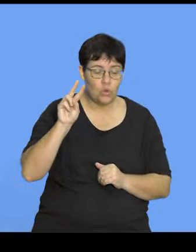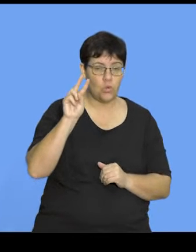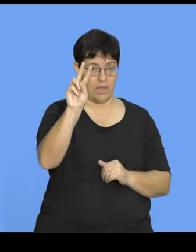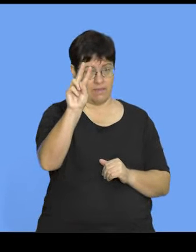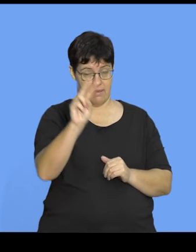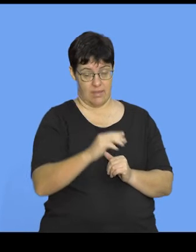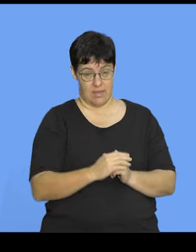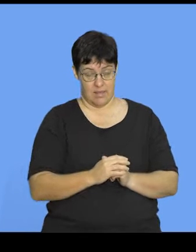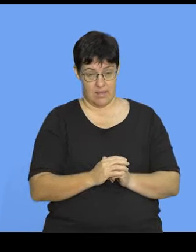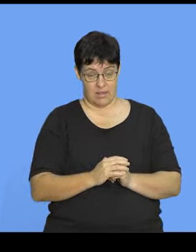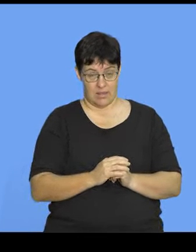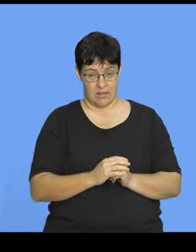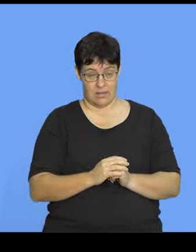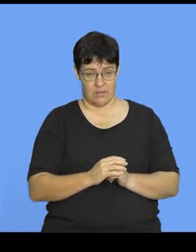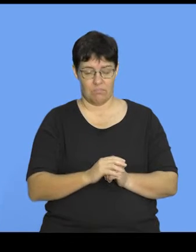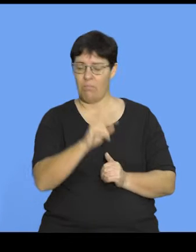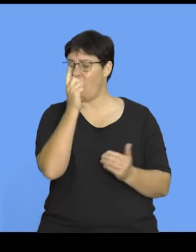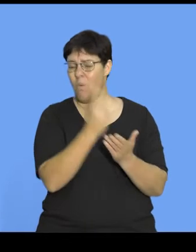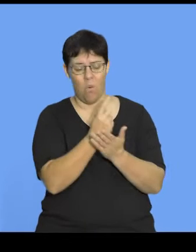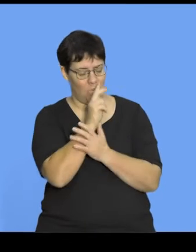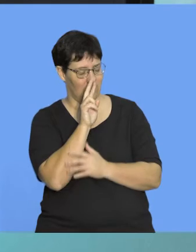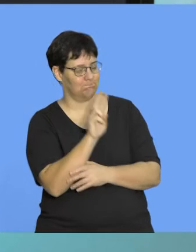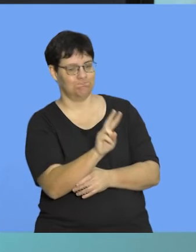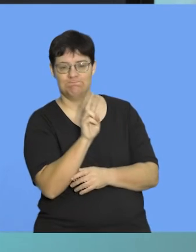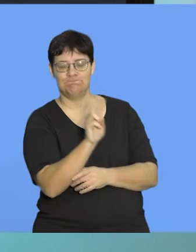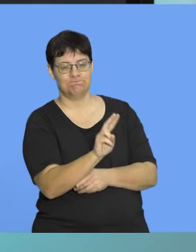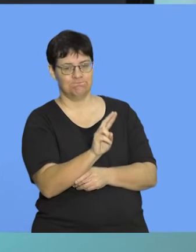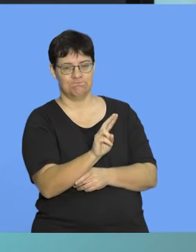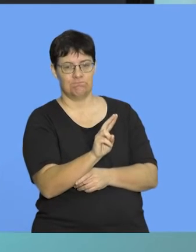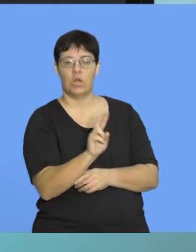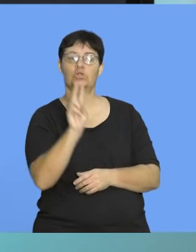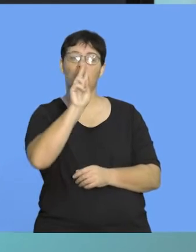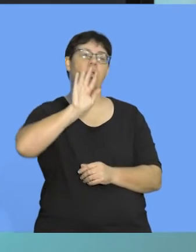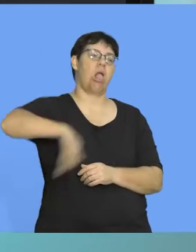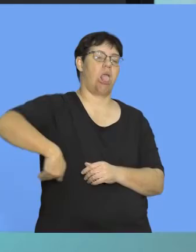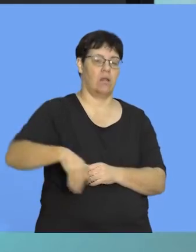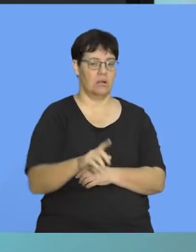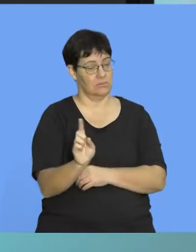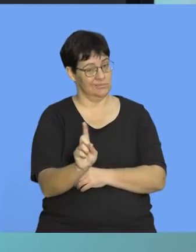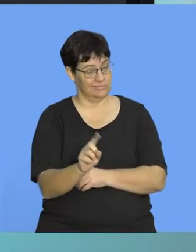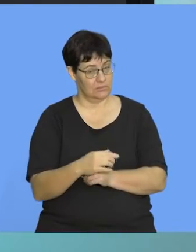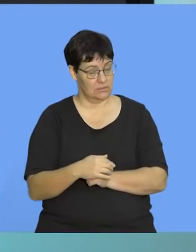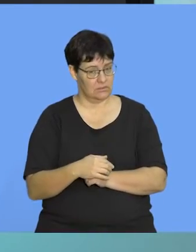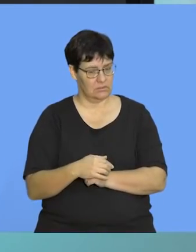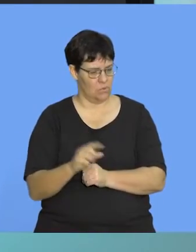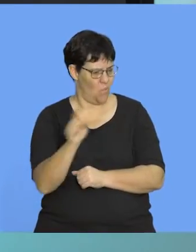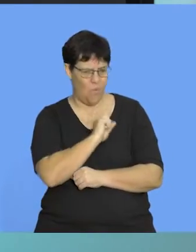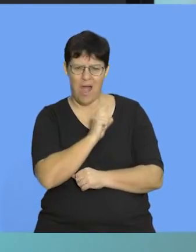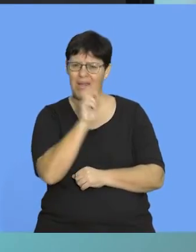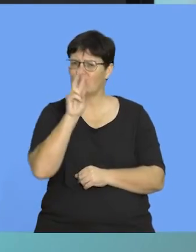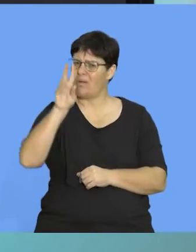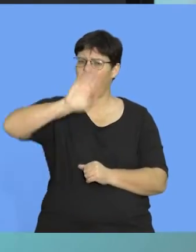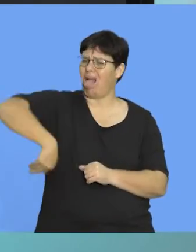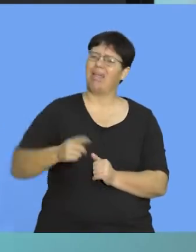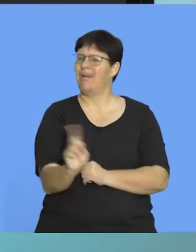squared. I see this all the time. The square gets left off. I don't know what it is about the